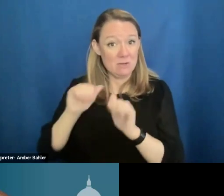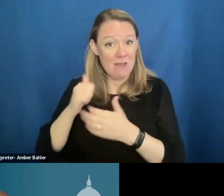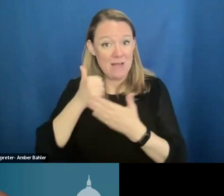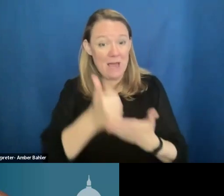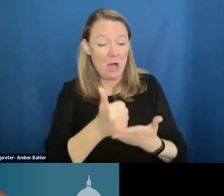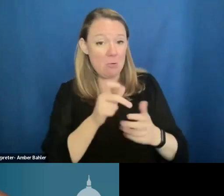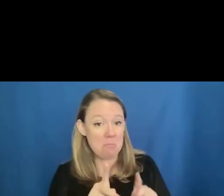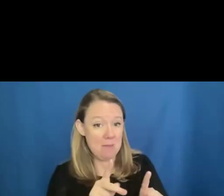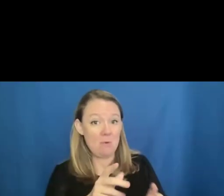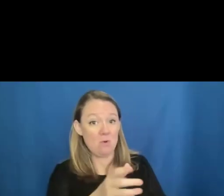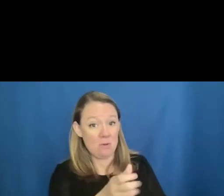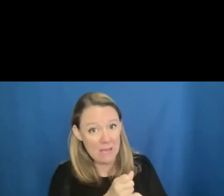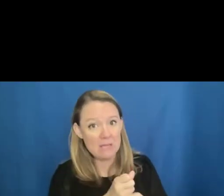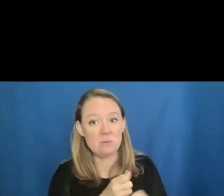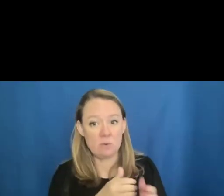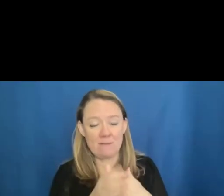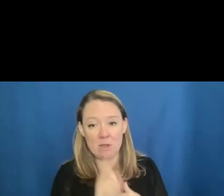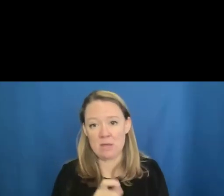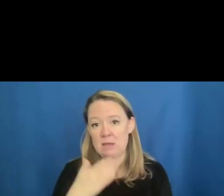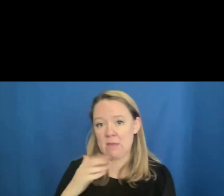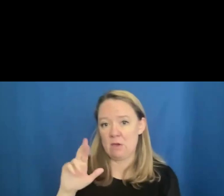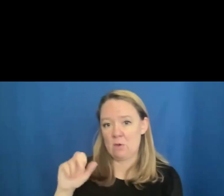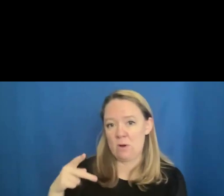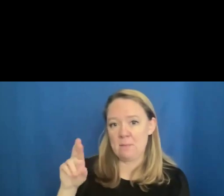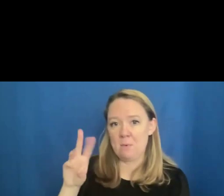Thanks, Rep. Orwell. Alicia.